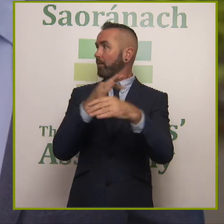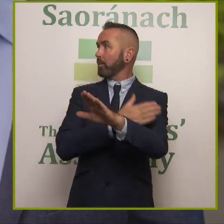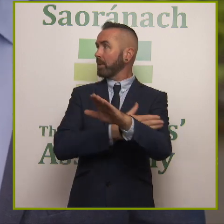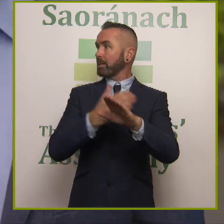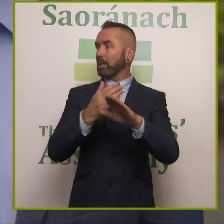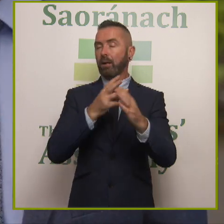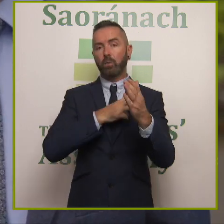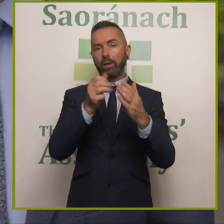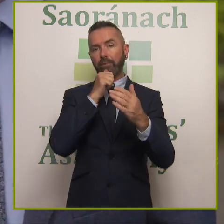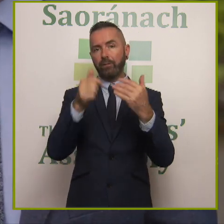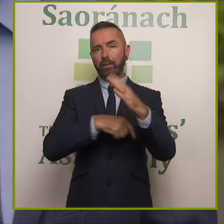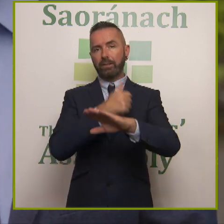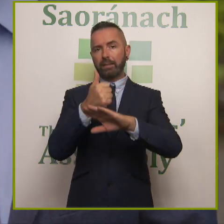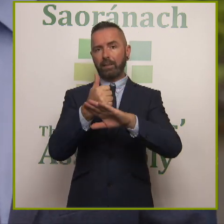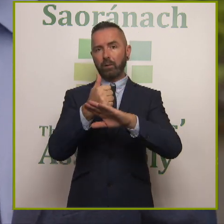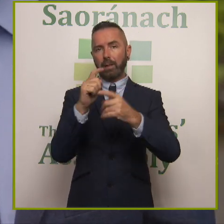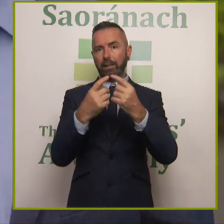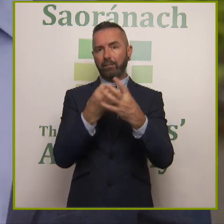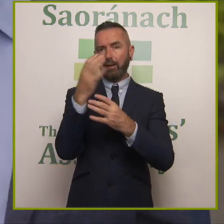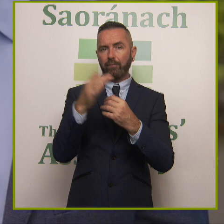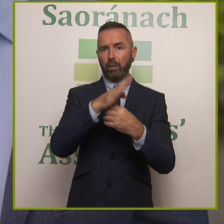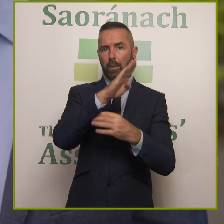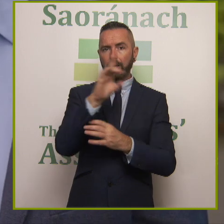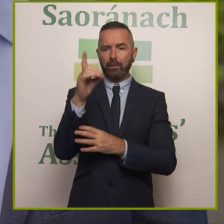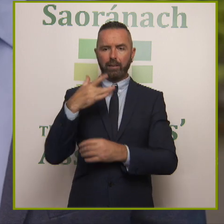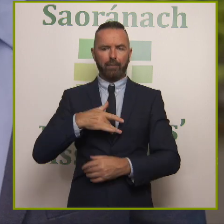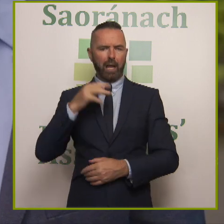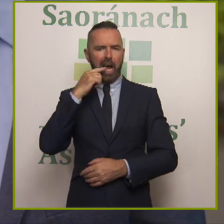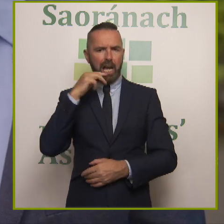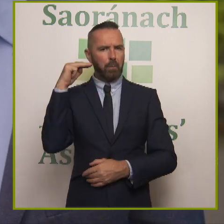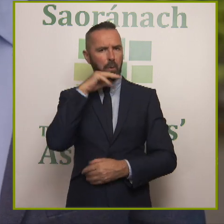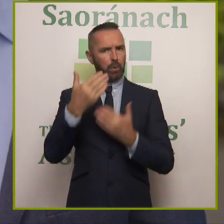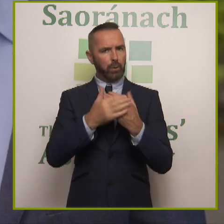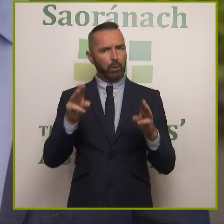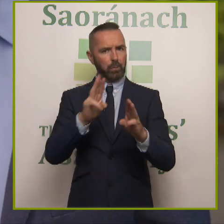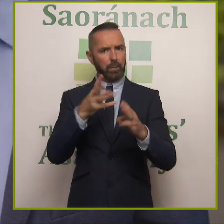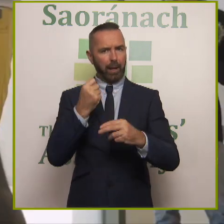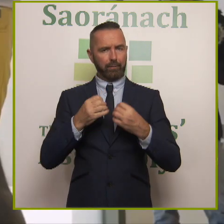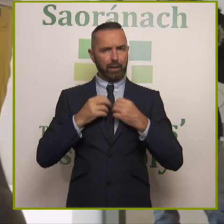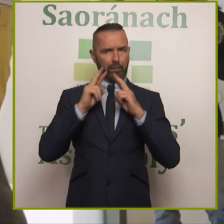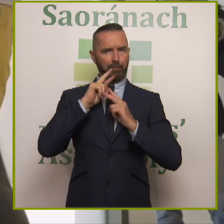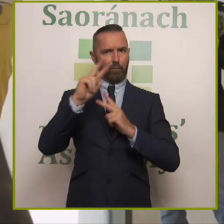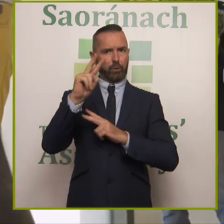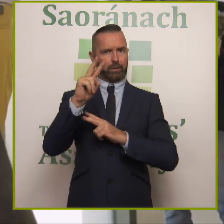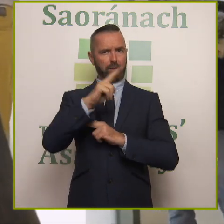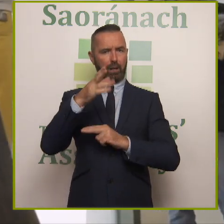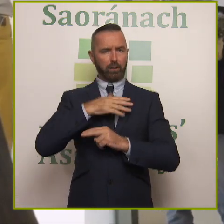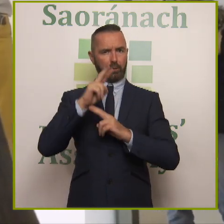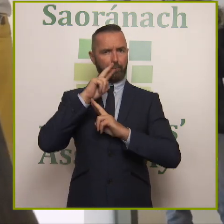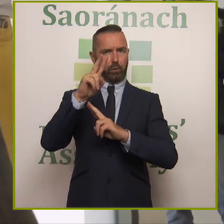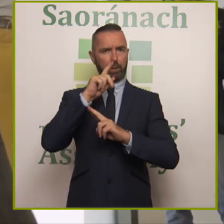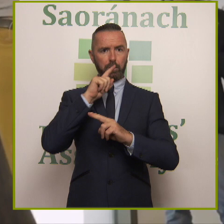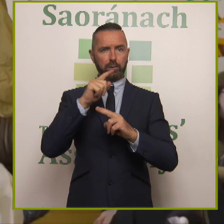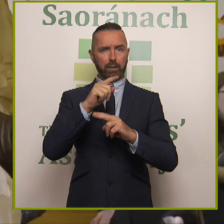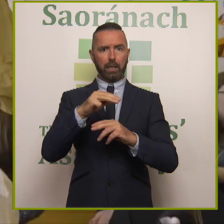the Citizens' Assembly was being developed for biodiversity, I felt it vitally important that young people had a voice, and not just a voice, but a